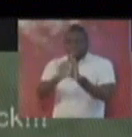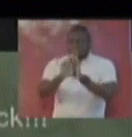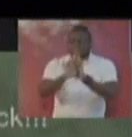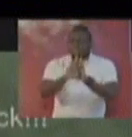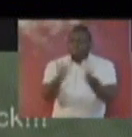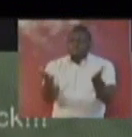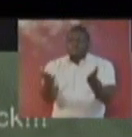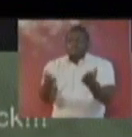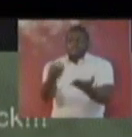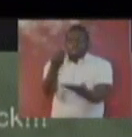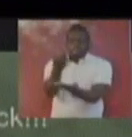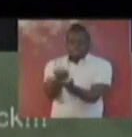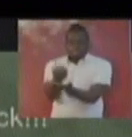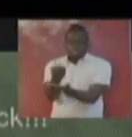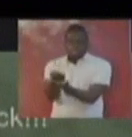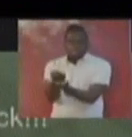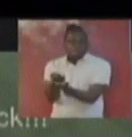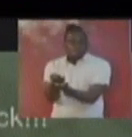the clinical trials.